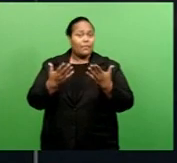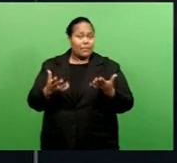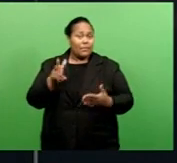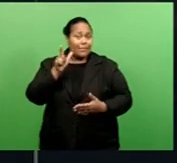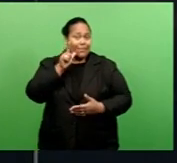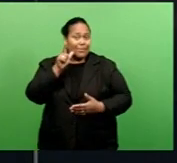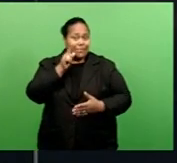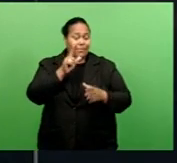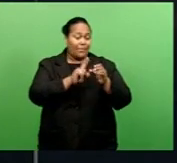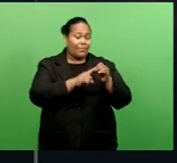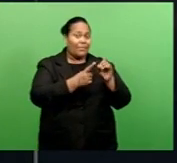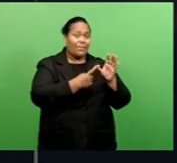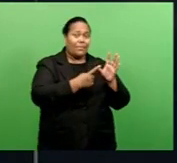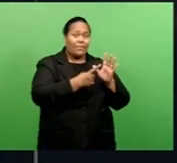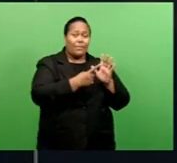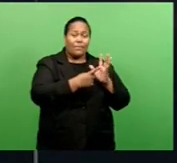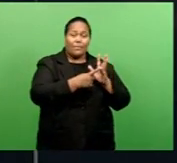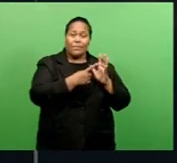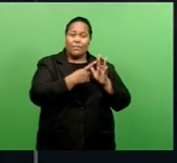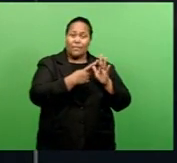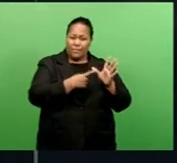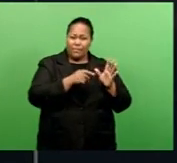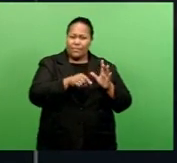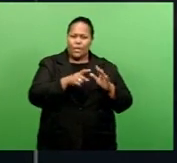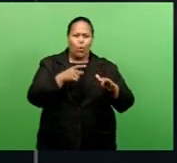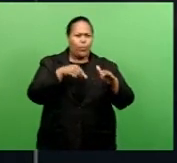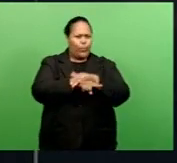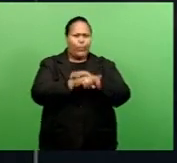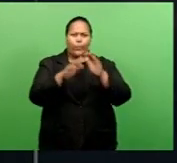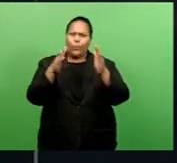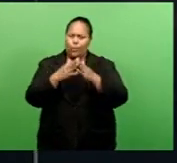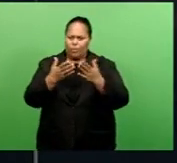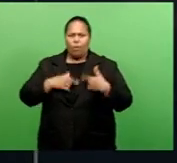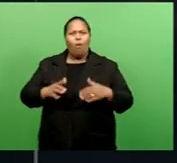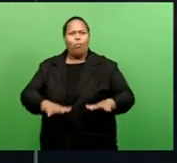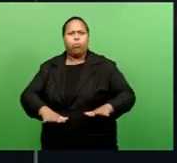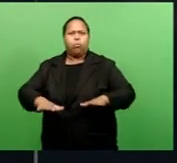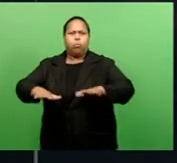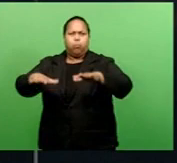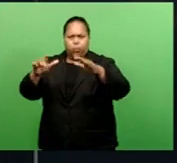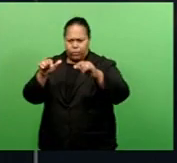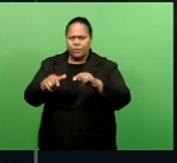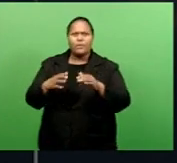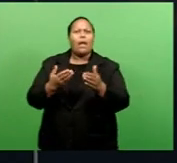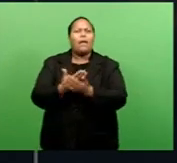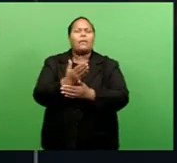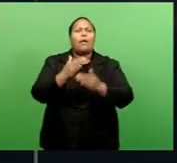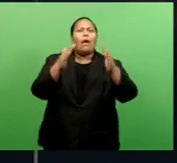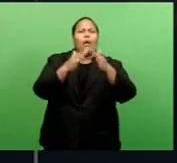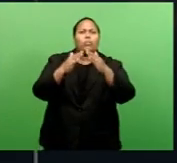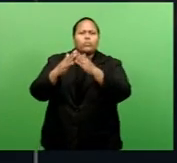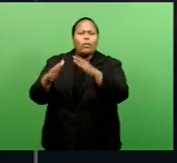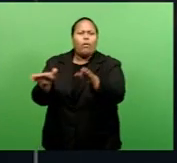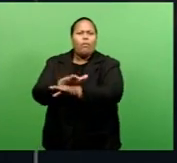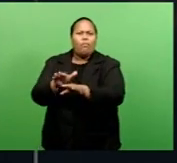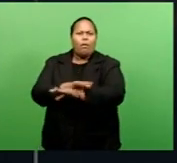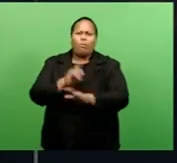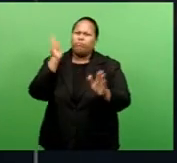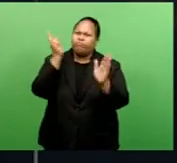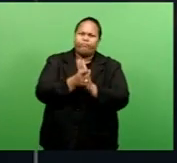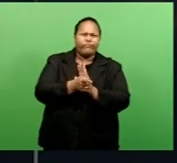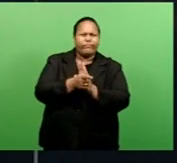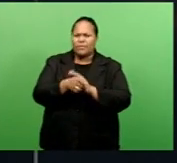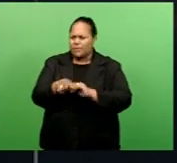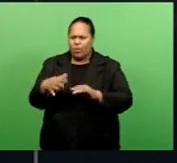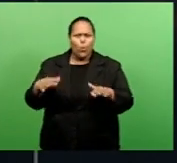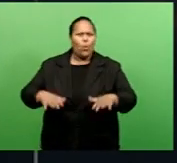had to flee their homes earlier today as floodwaters entered their homes. Residents say waters rose quickly this morning and